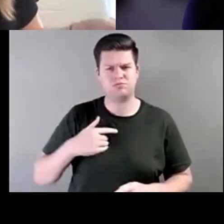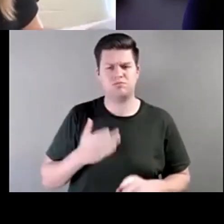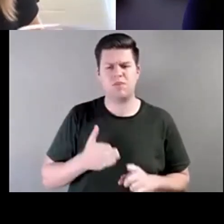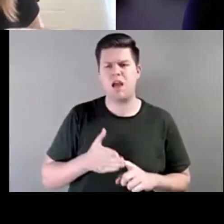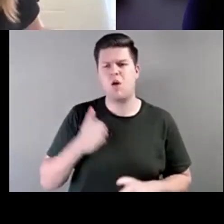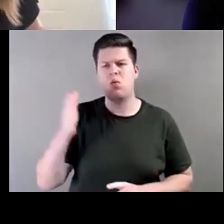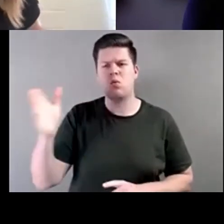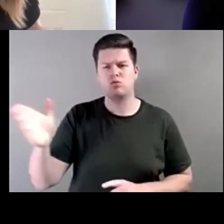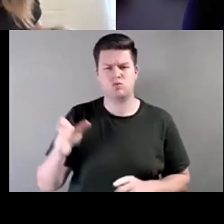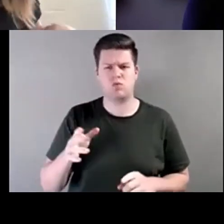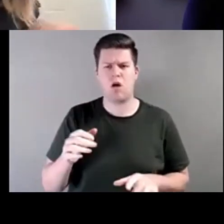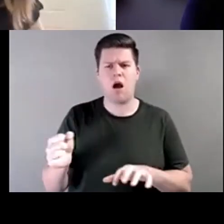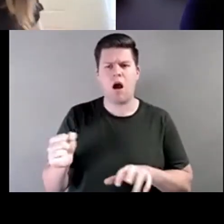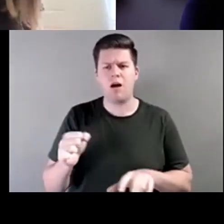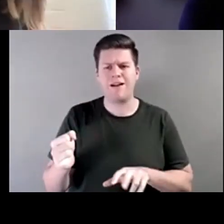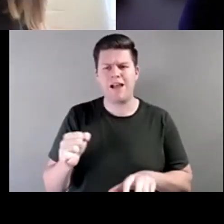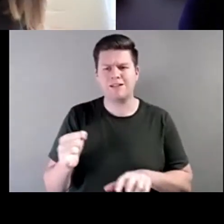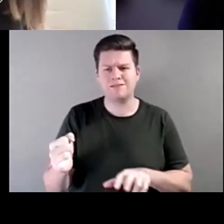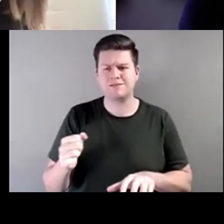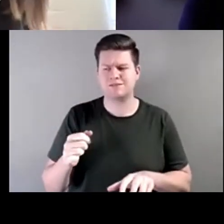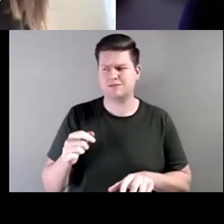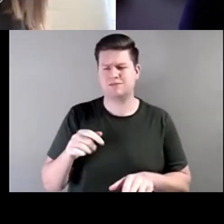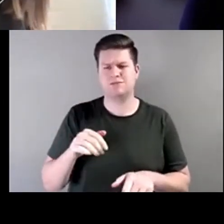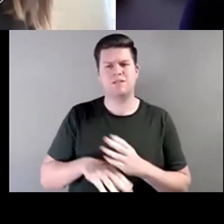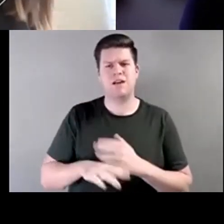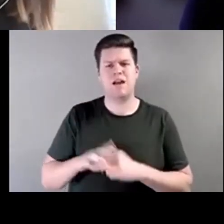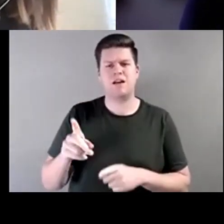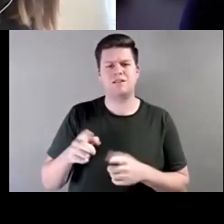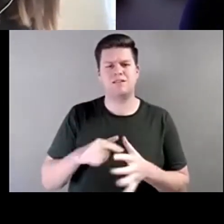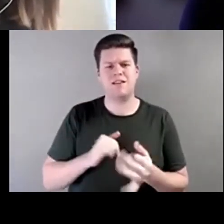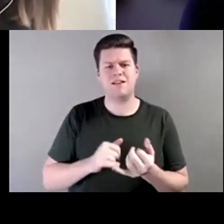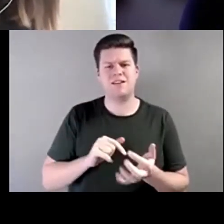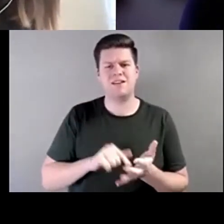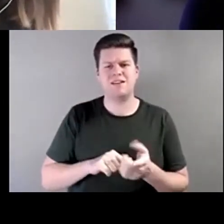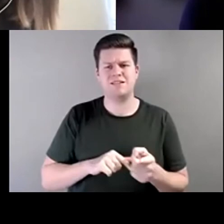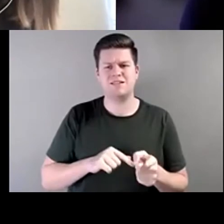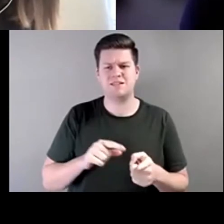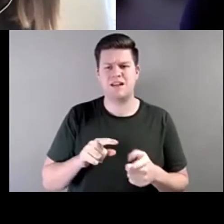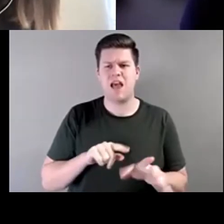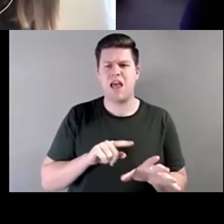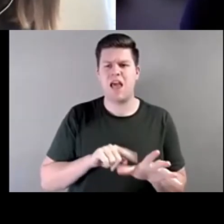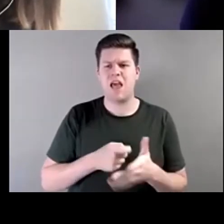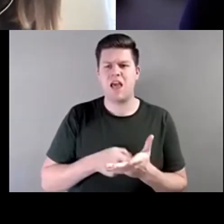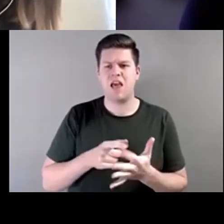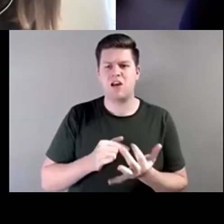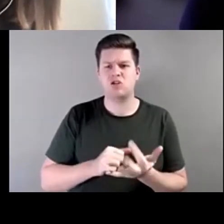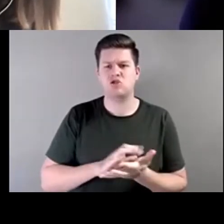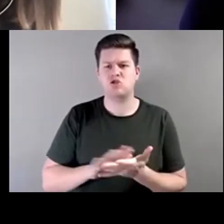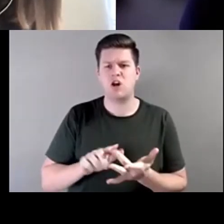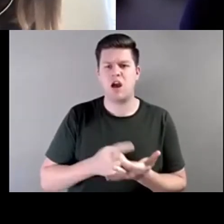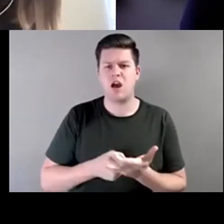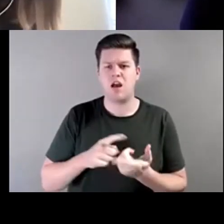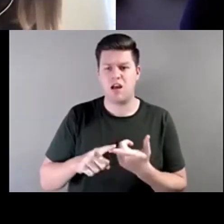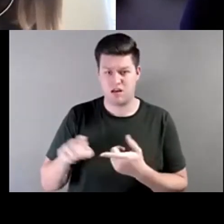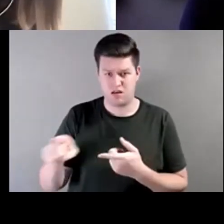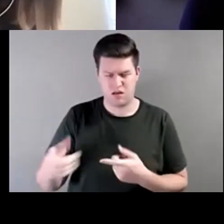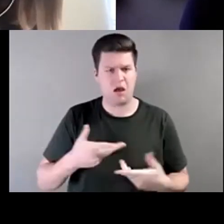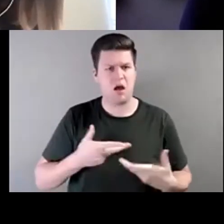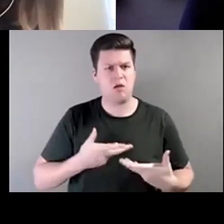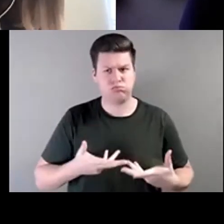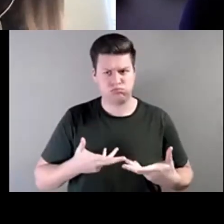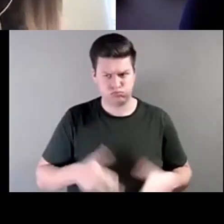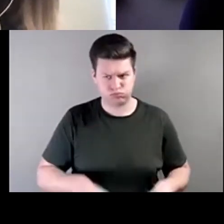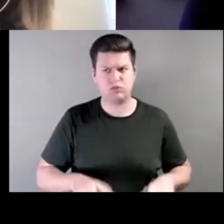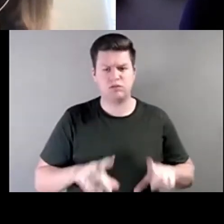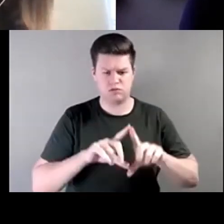arcade in Kilmarnock in East Ayrshire, and I presented my Young Scot National Entitlement Card as a proof